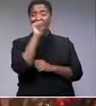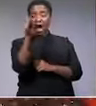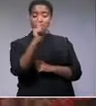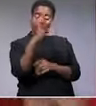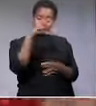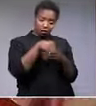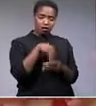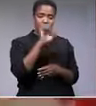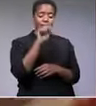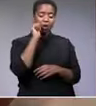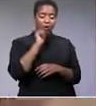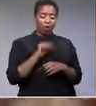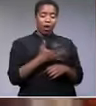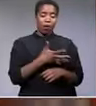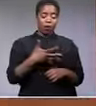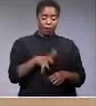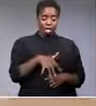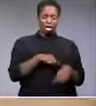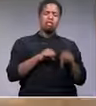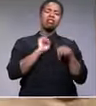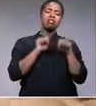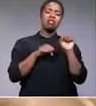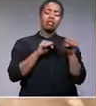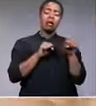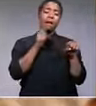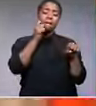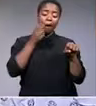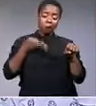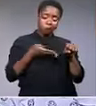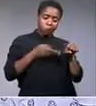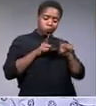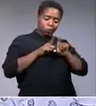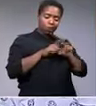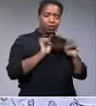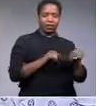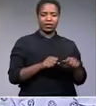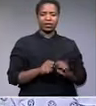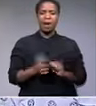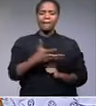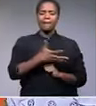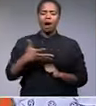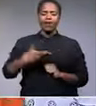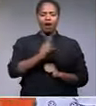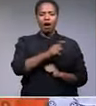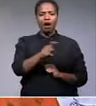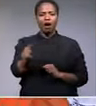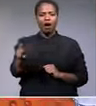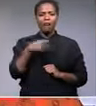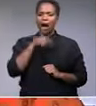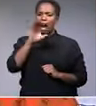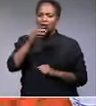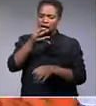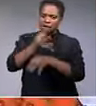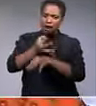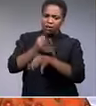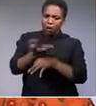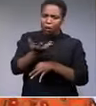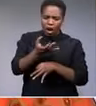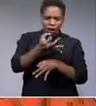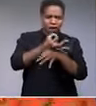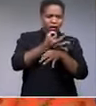their children so they can also bond with them. All the mothers I have spoken to, I ask them where the fathers